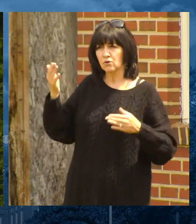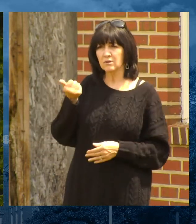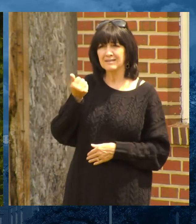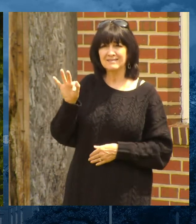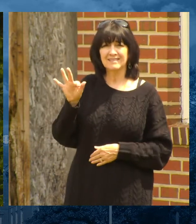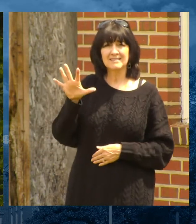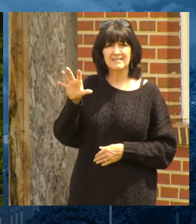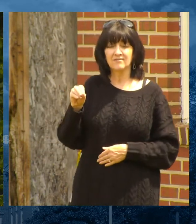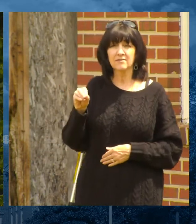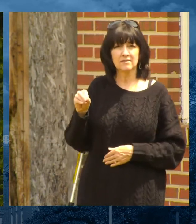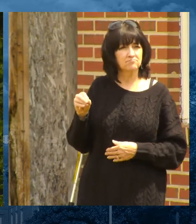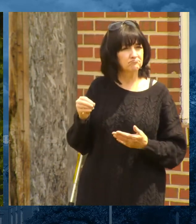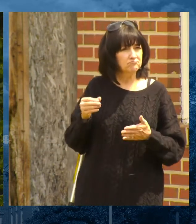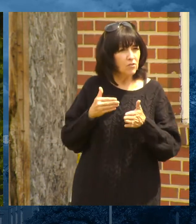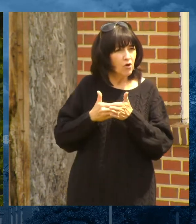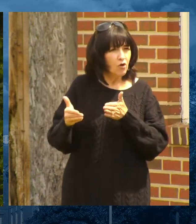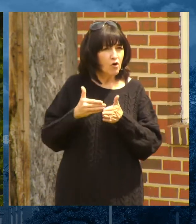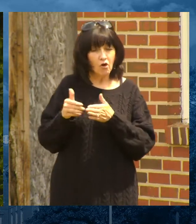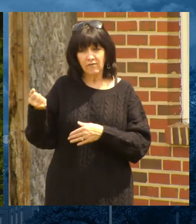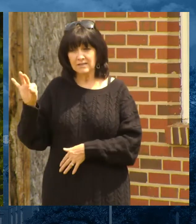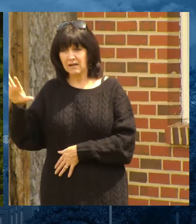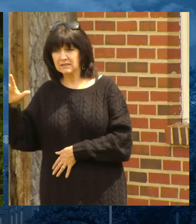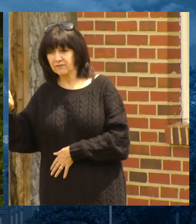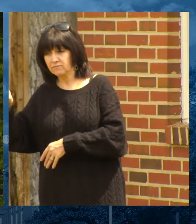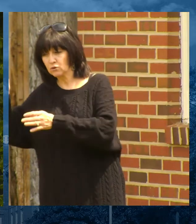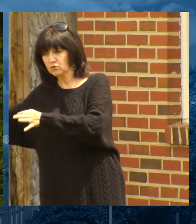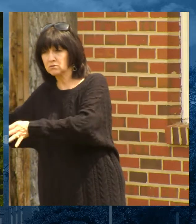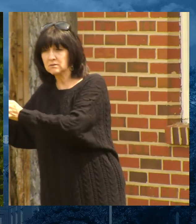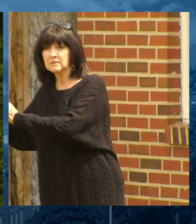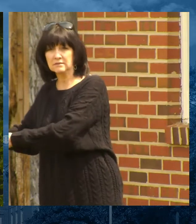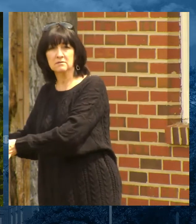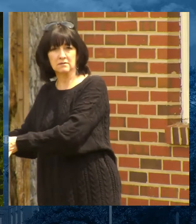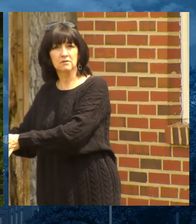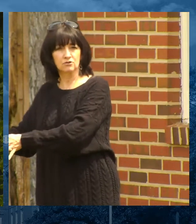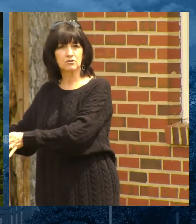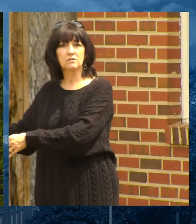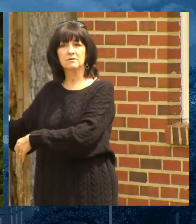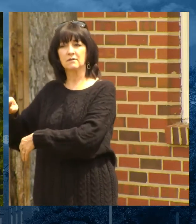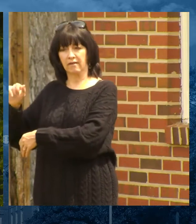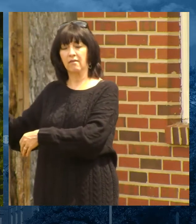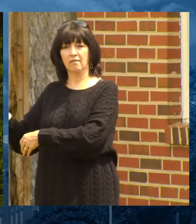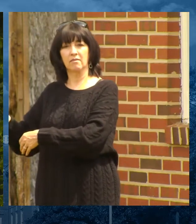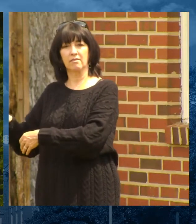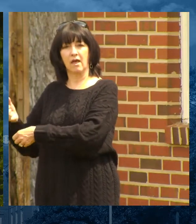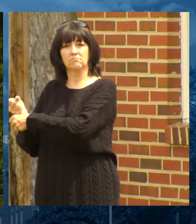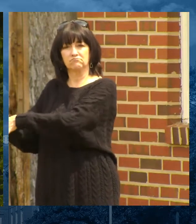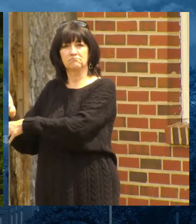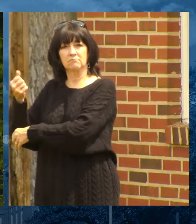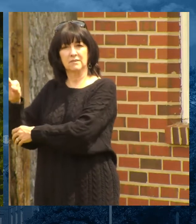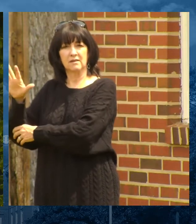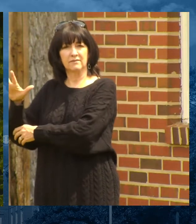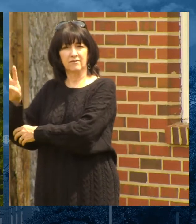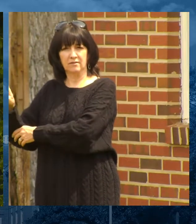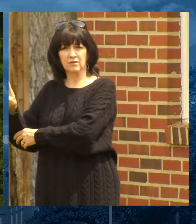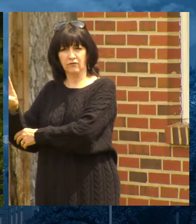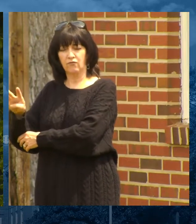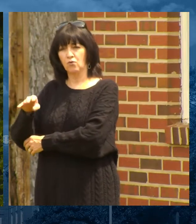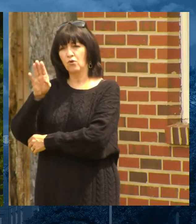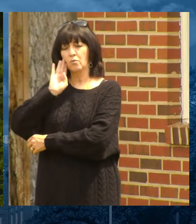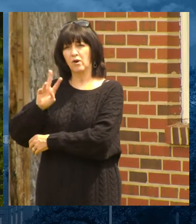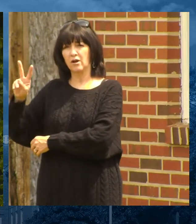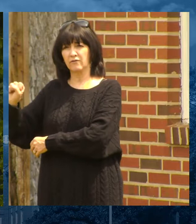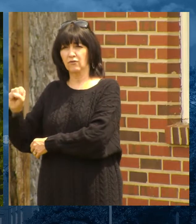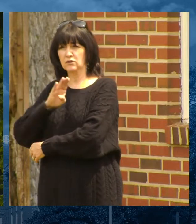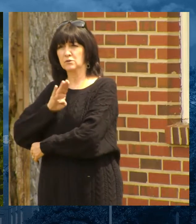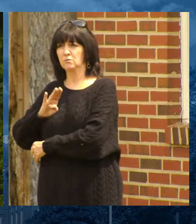talk about these 1952 decisions, which led up to the 1954 decision in Brown versus Board of Education. But